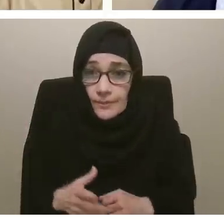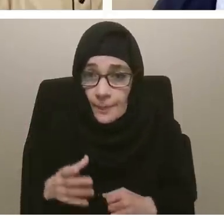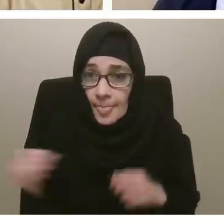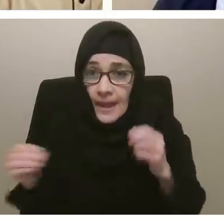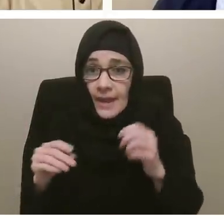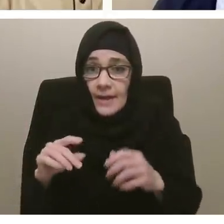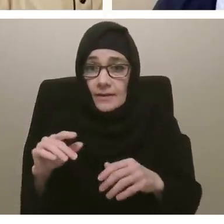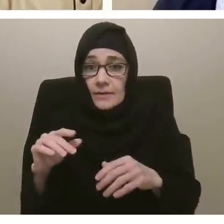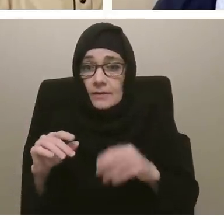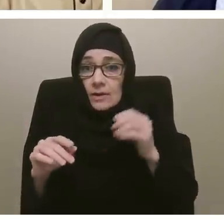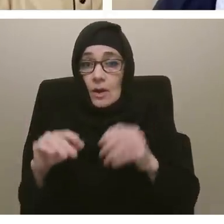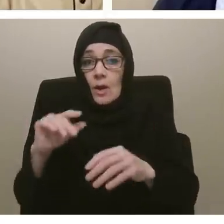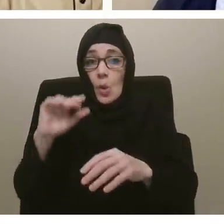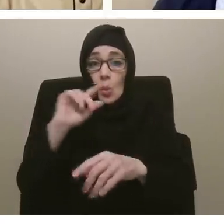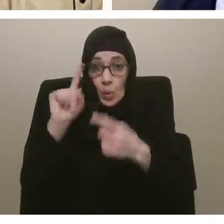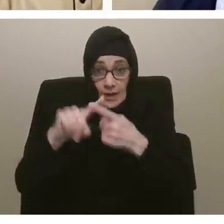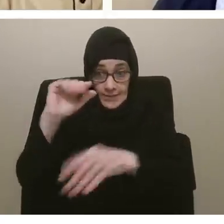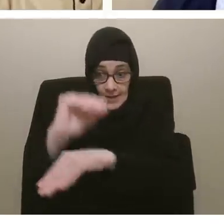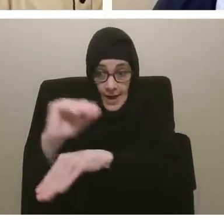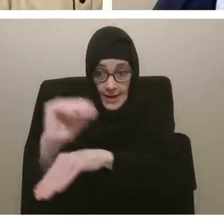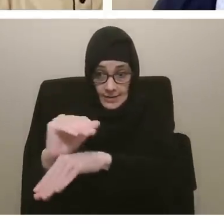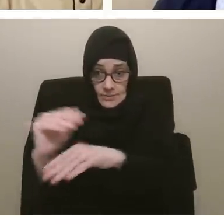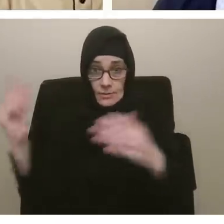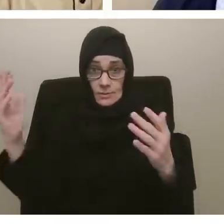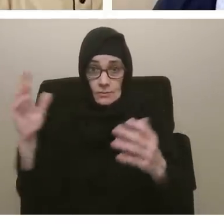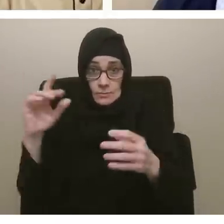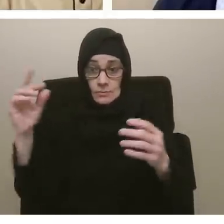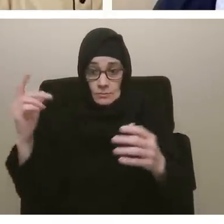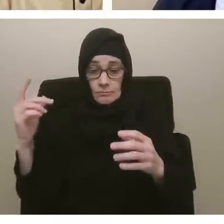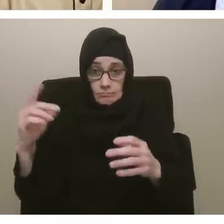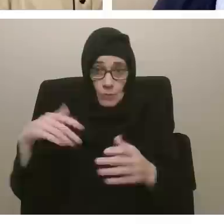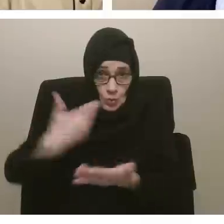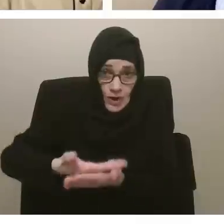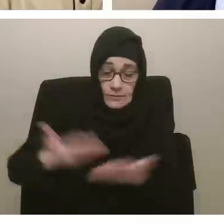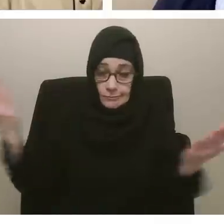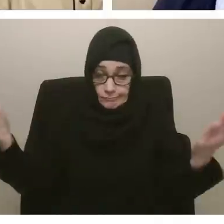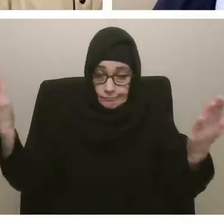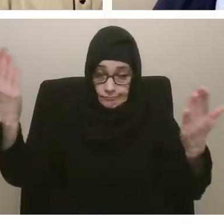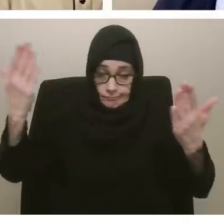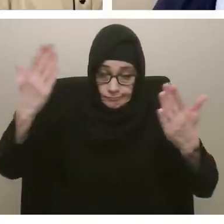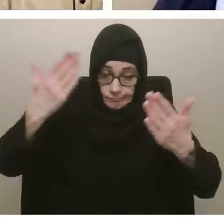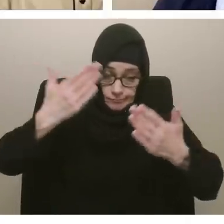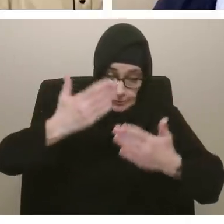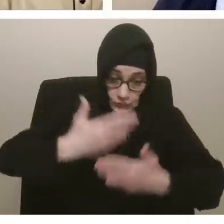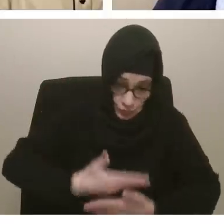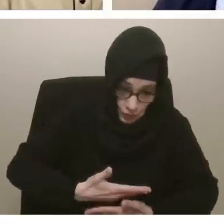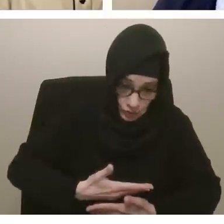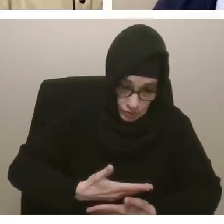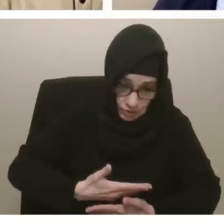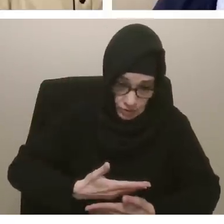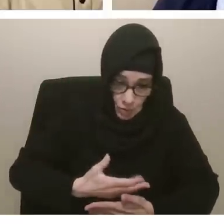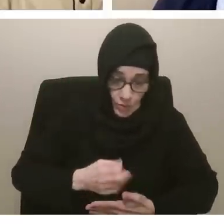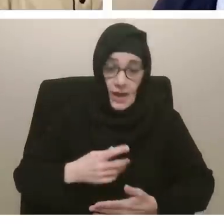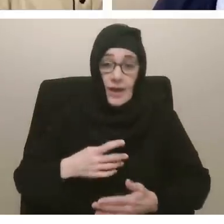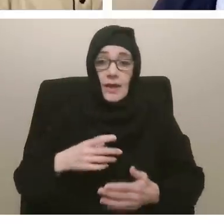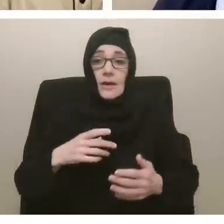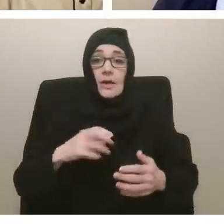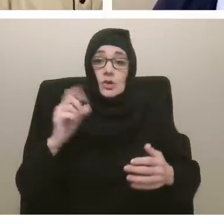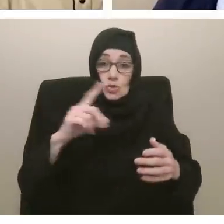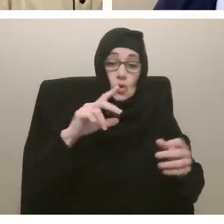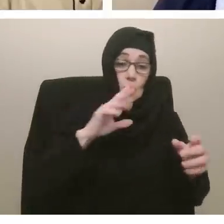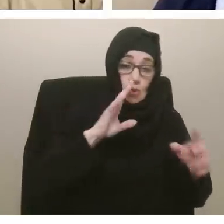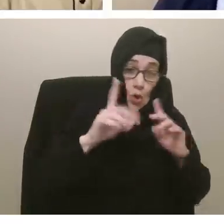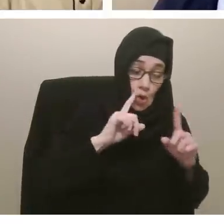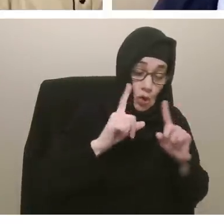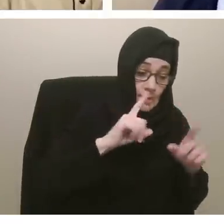it covers the earth. I mean, the nighttime is dark. So Allah subhanahu wa ta'ala is swearing by two different time frames or two